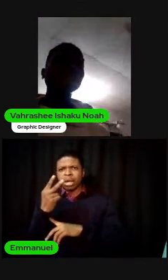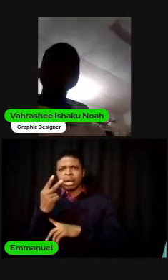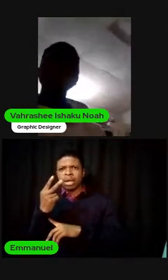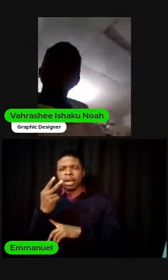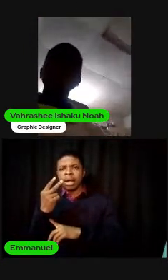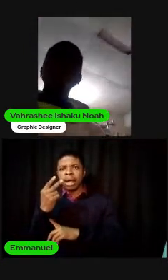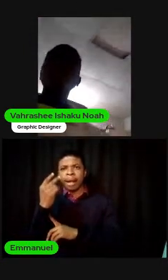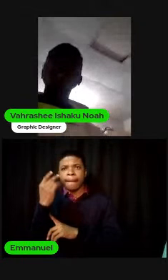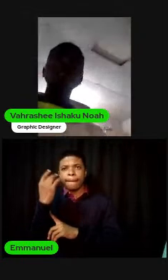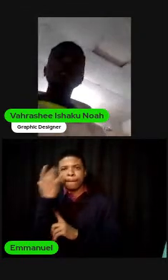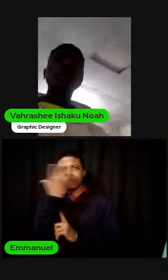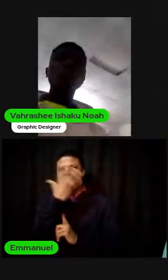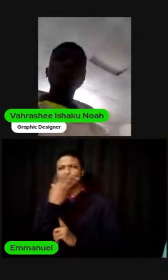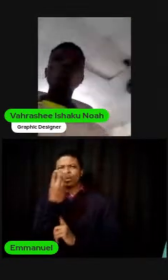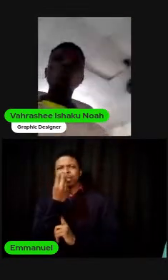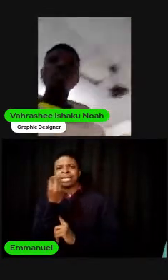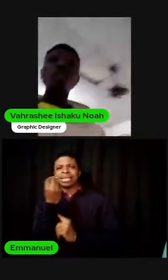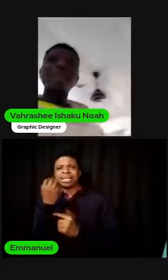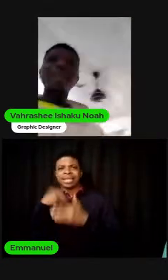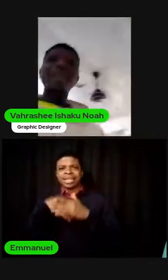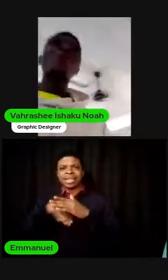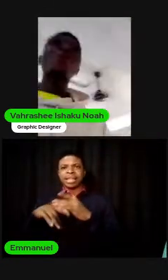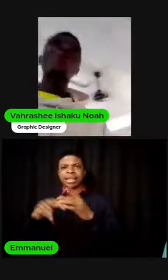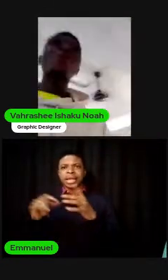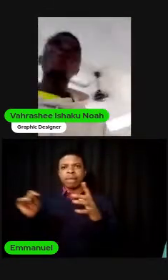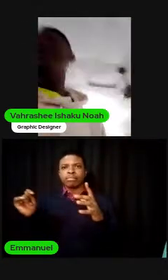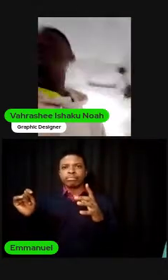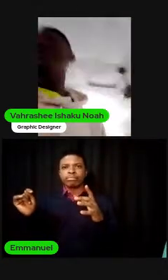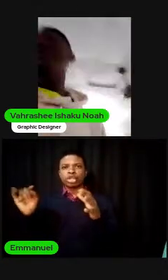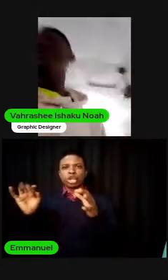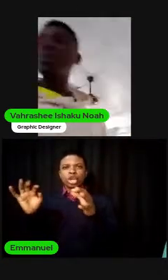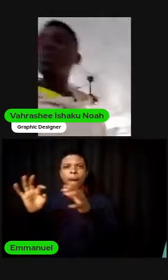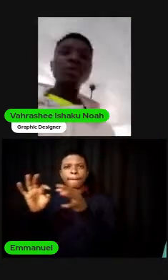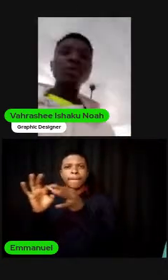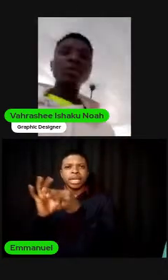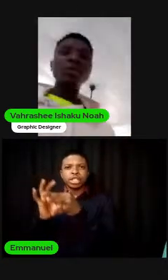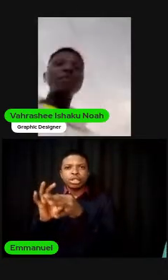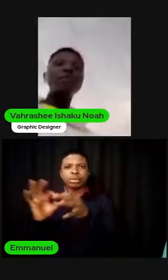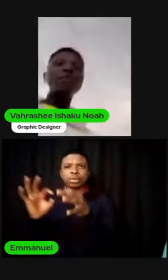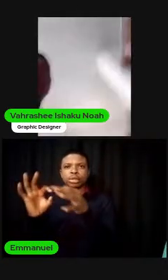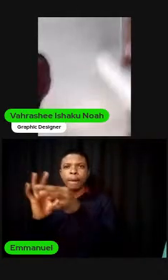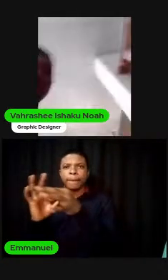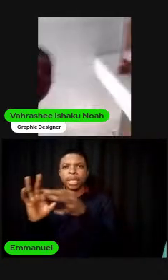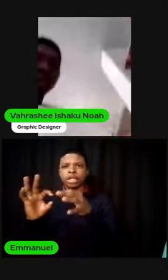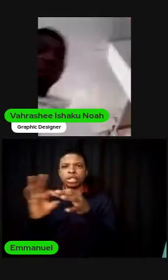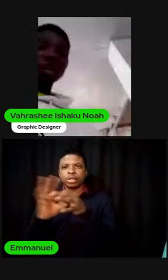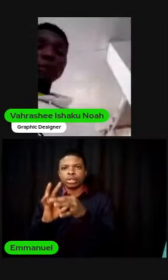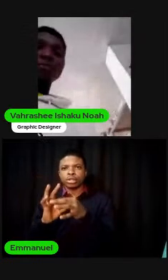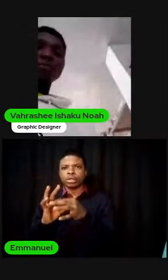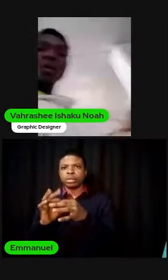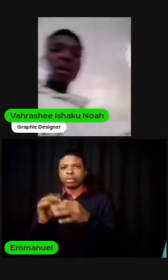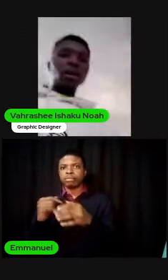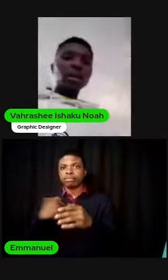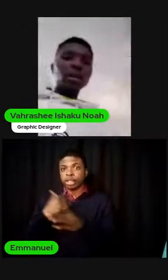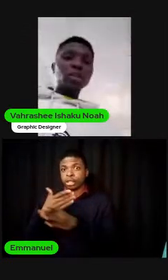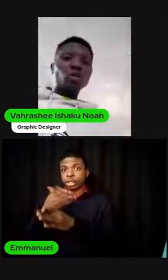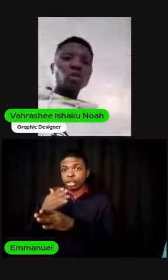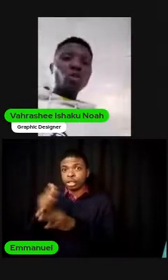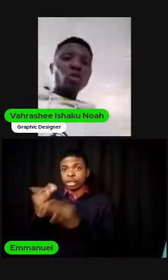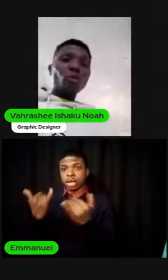see the beauty. Well, let's go deeper in this color thing so that we don't just be staying peripherally.